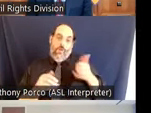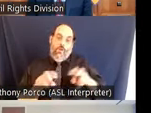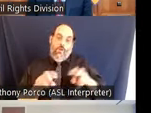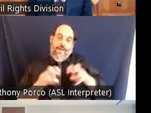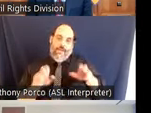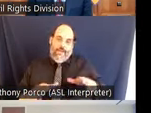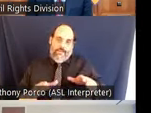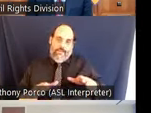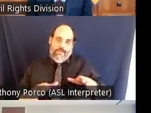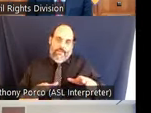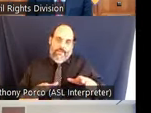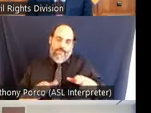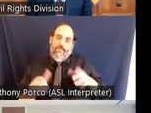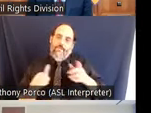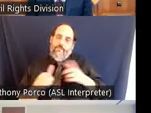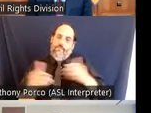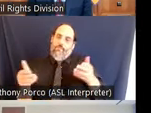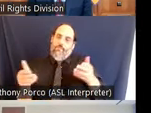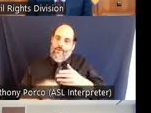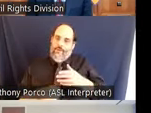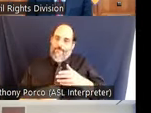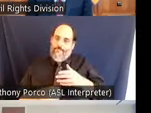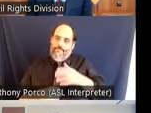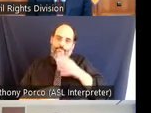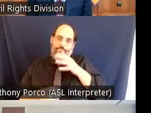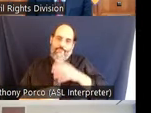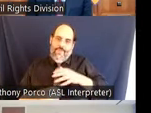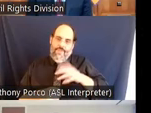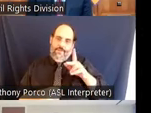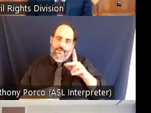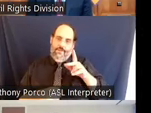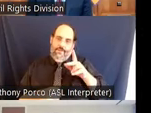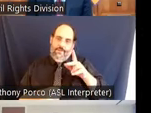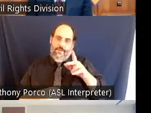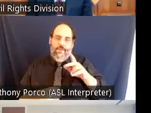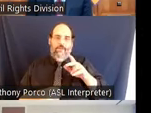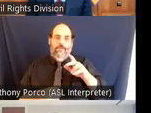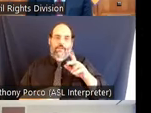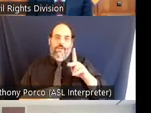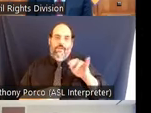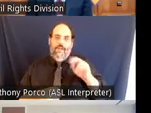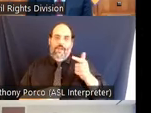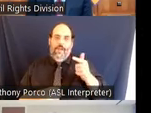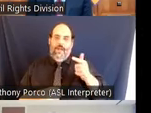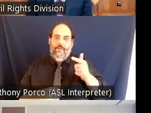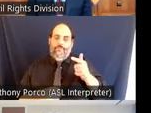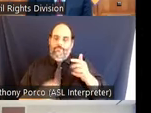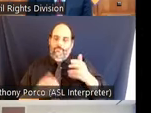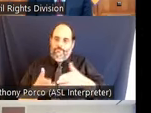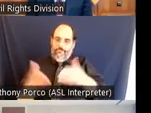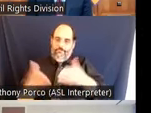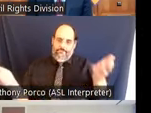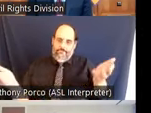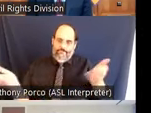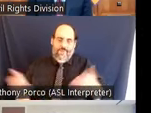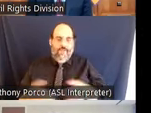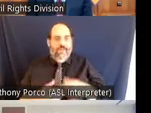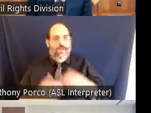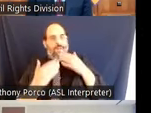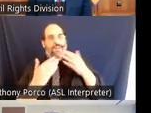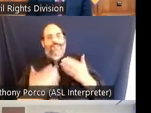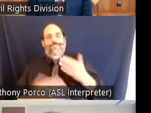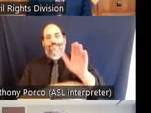panelists. Let us please welcome U.S. Attorney King. The virtual floor is yours. Thank you, and